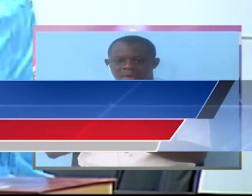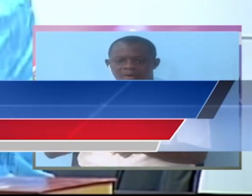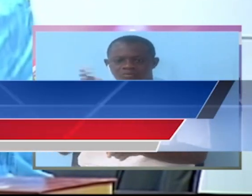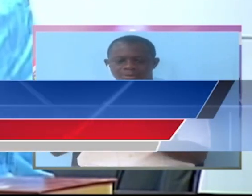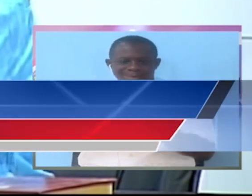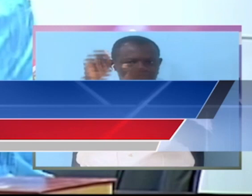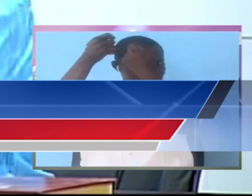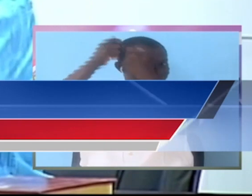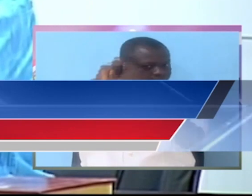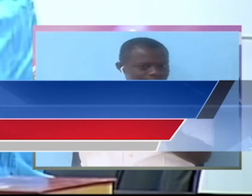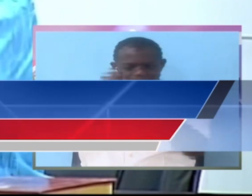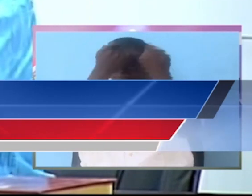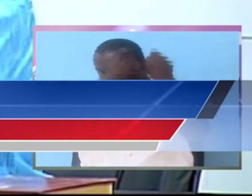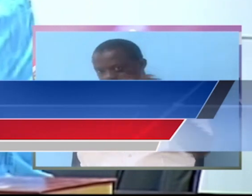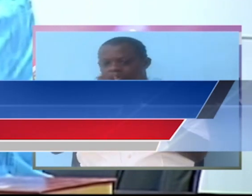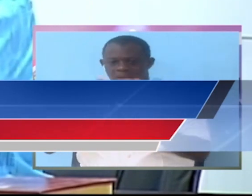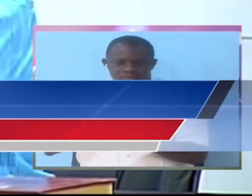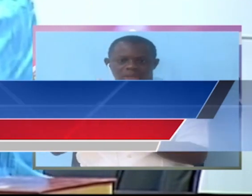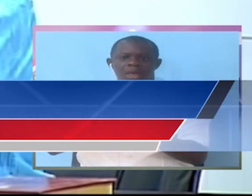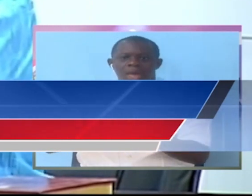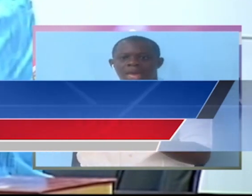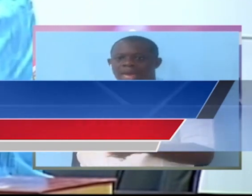And he said they barb his hair with